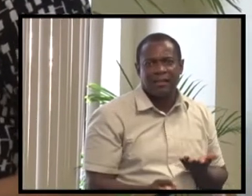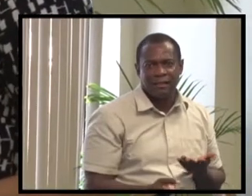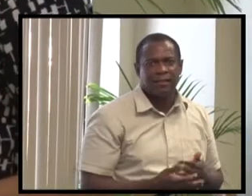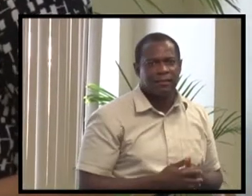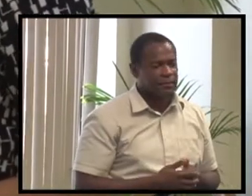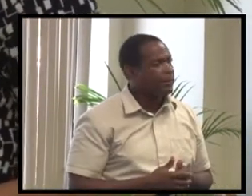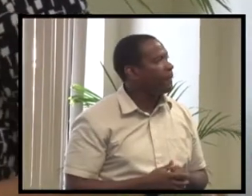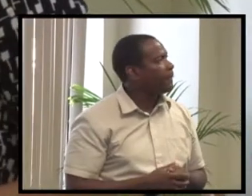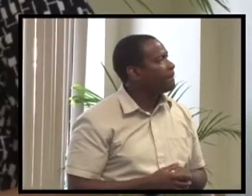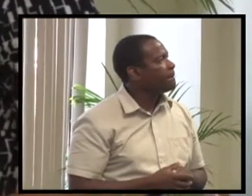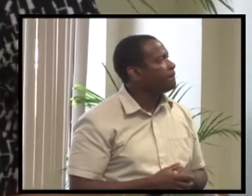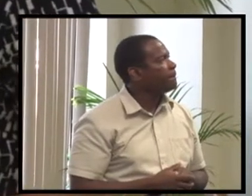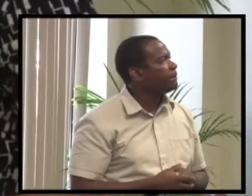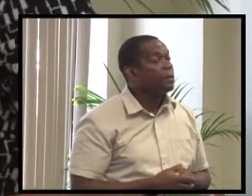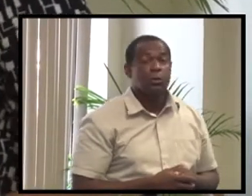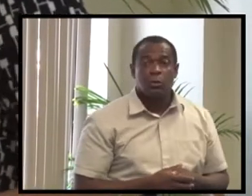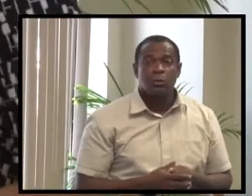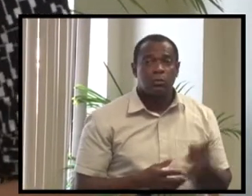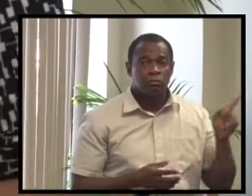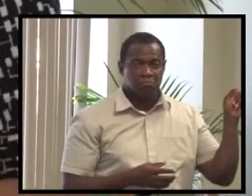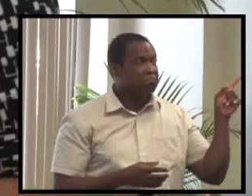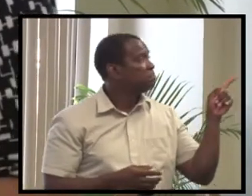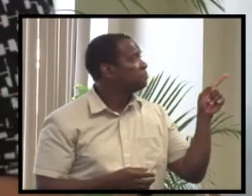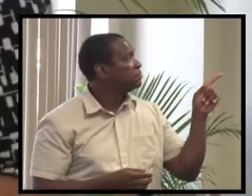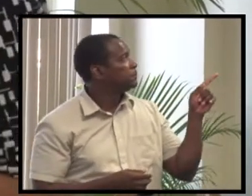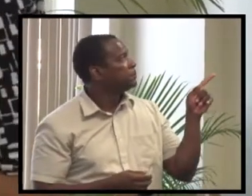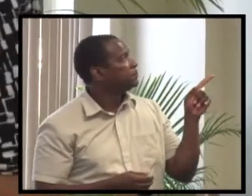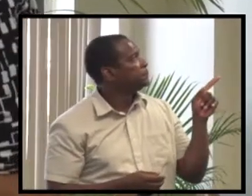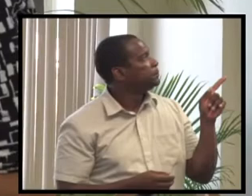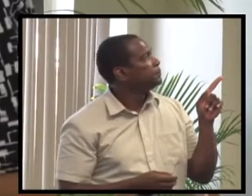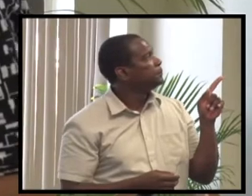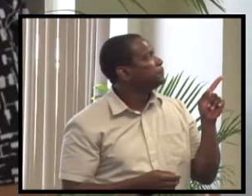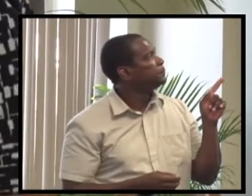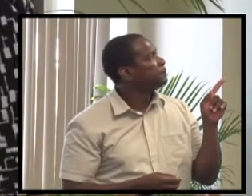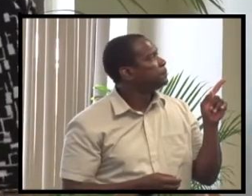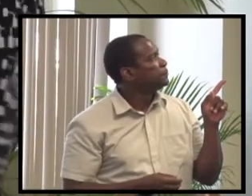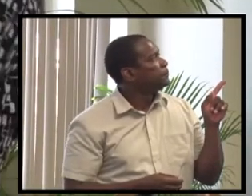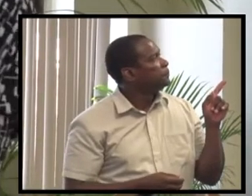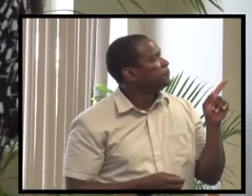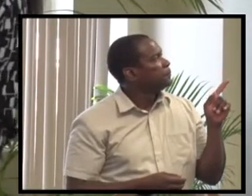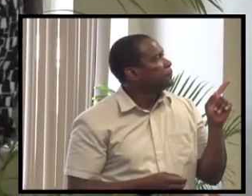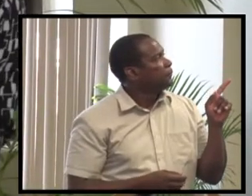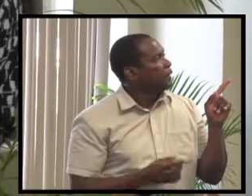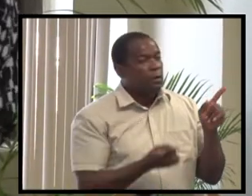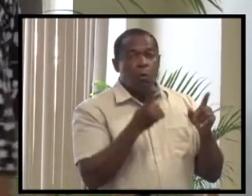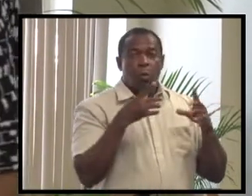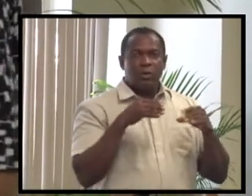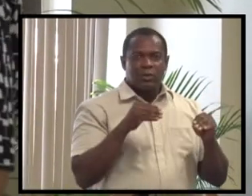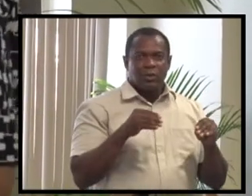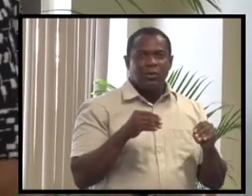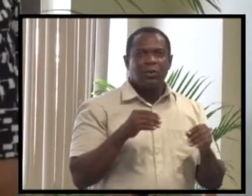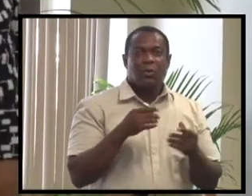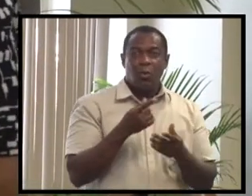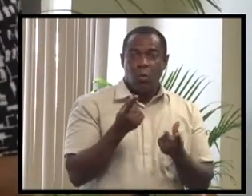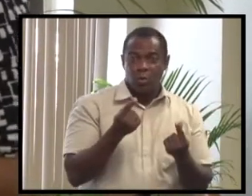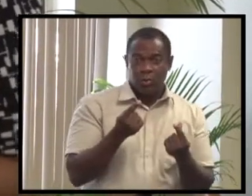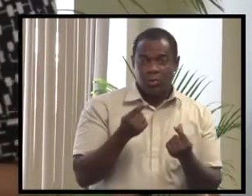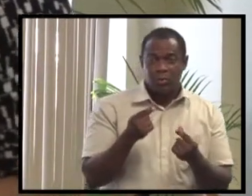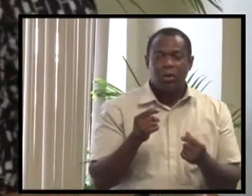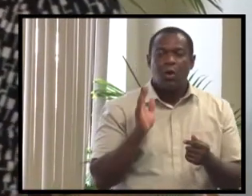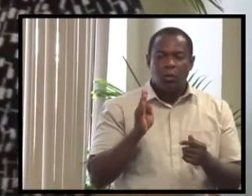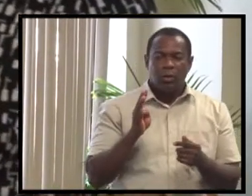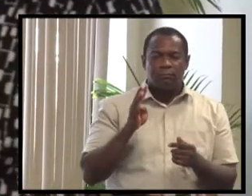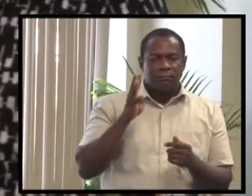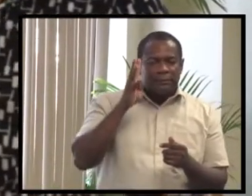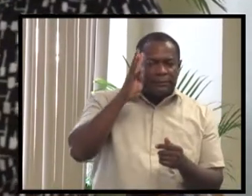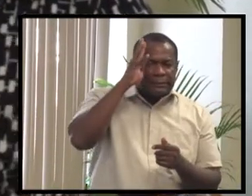do 60% classics, 40% fashionable, or what we call high-risk items.